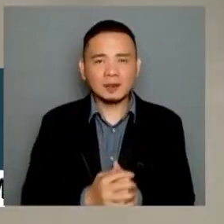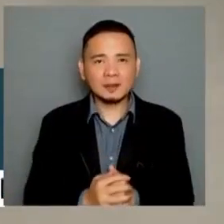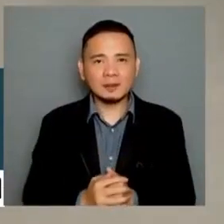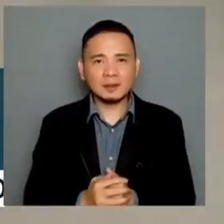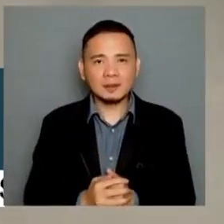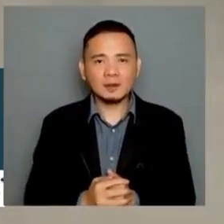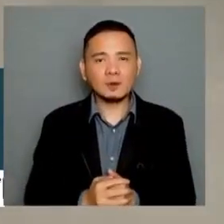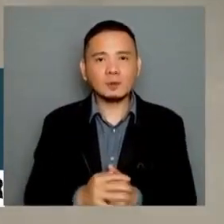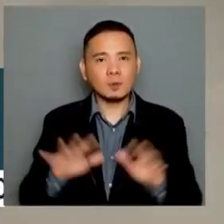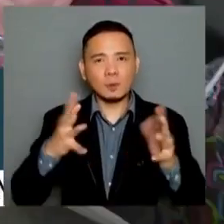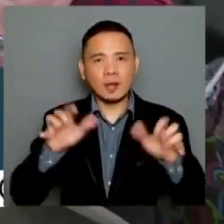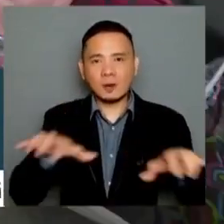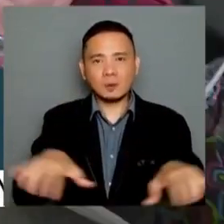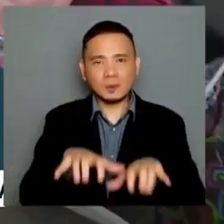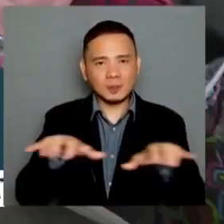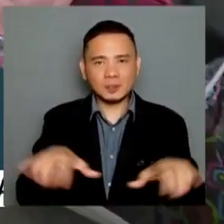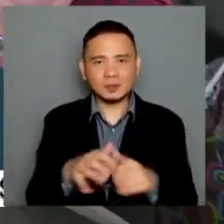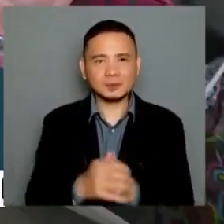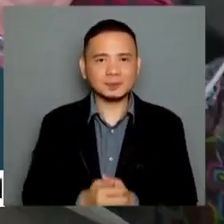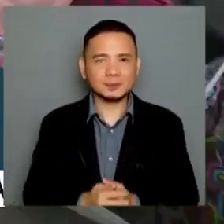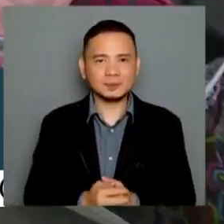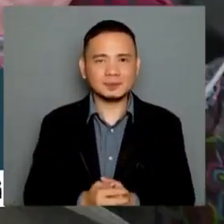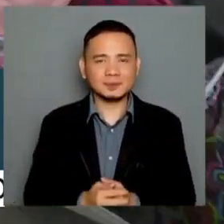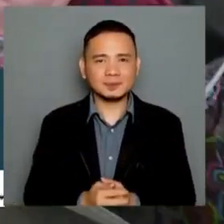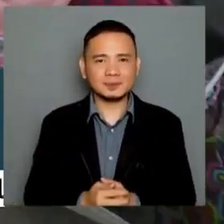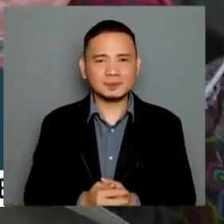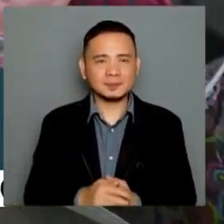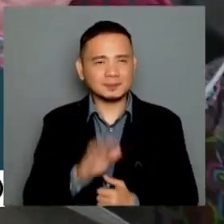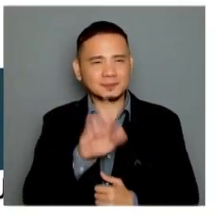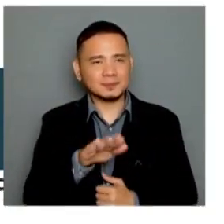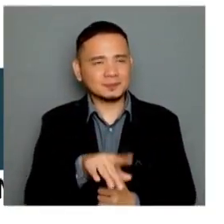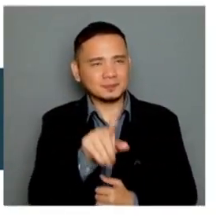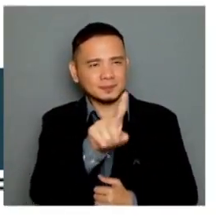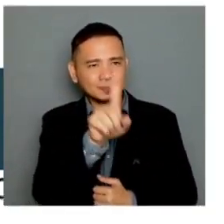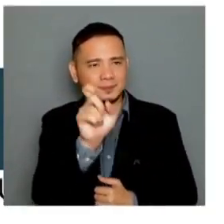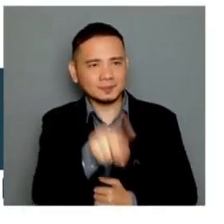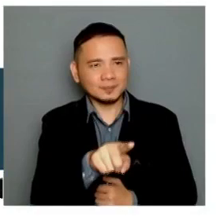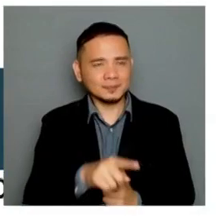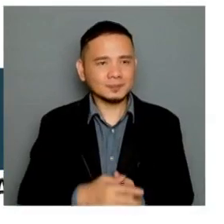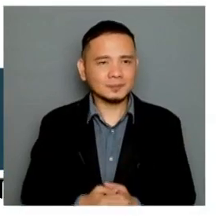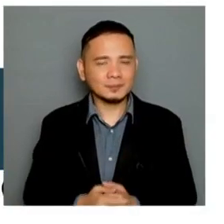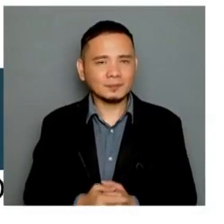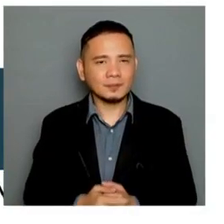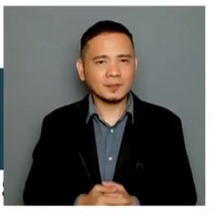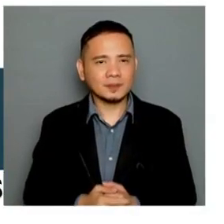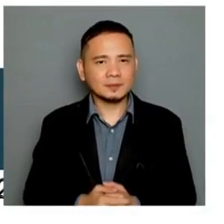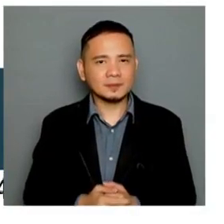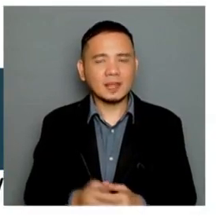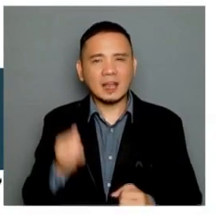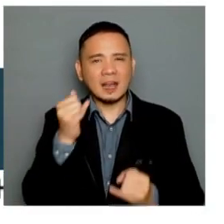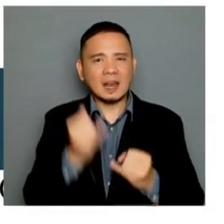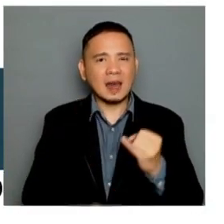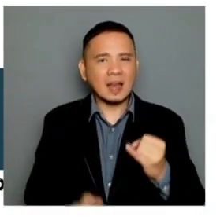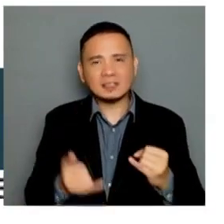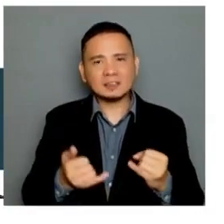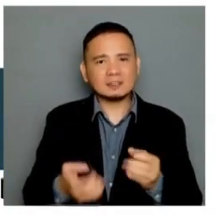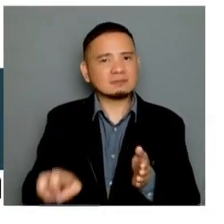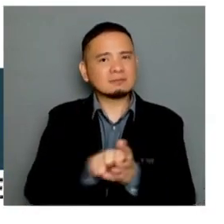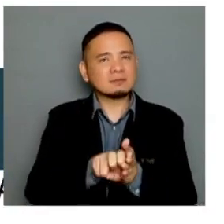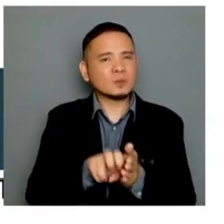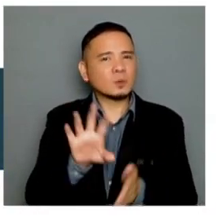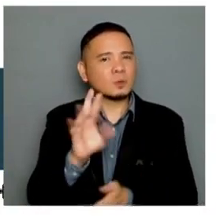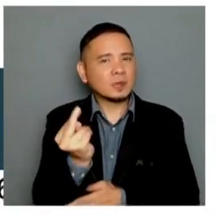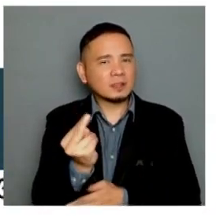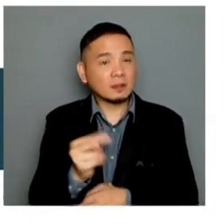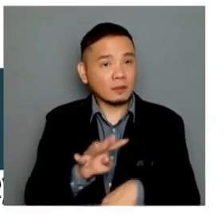tomorrow, Carmina. Right. Dennis, just one question. When is the last trip out of the port